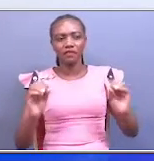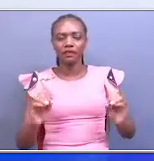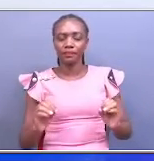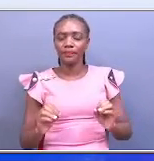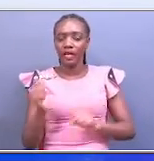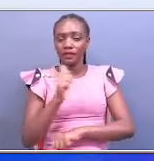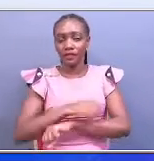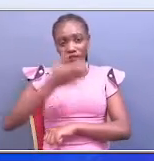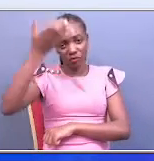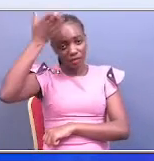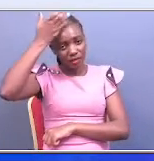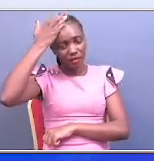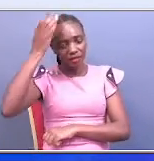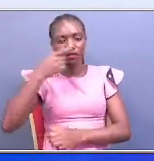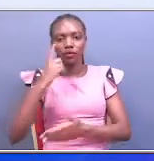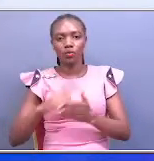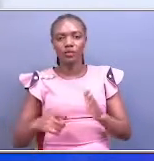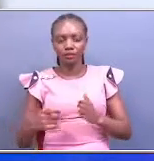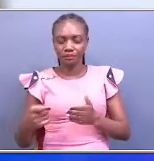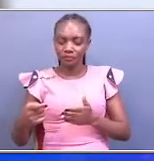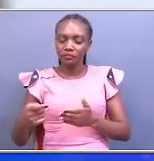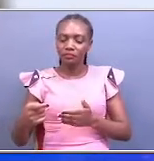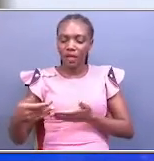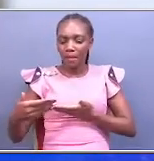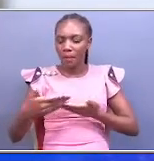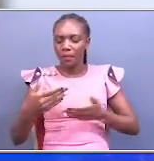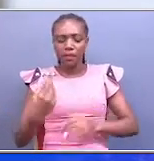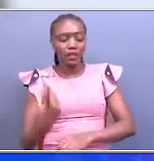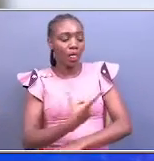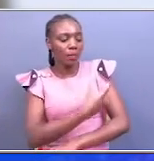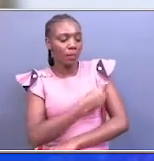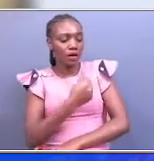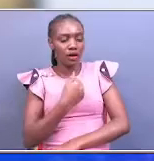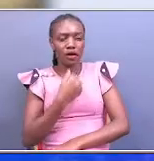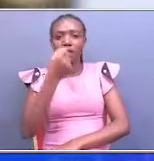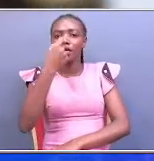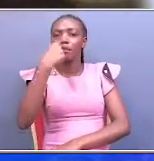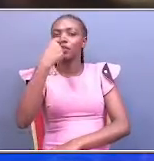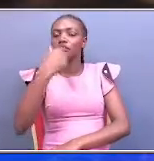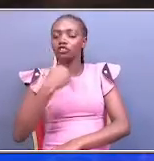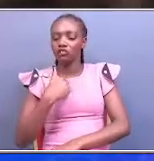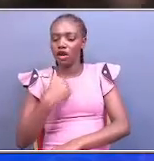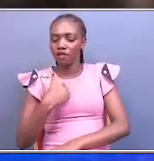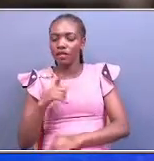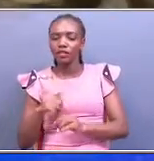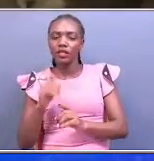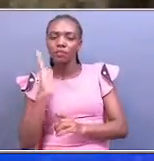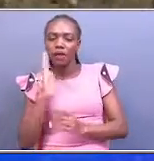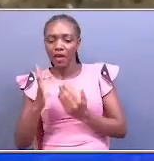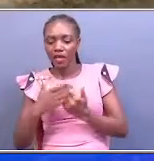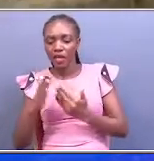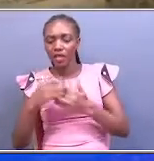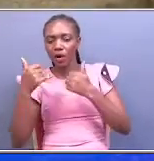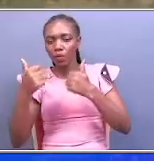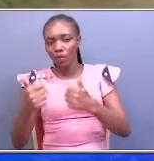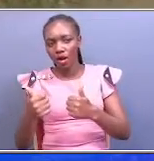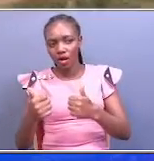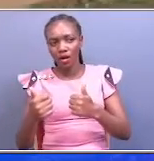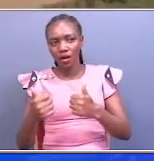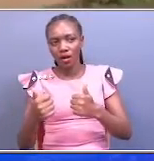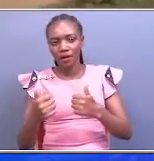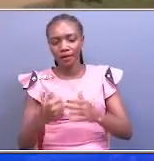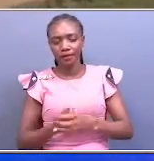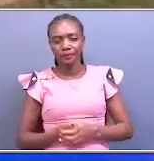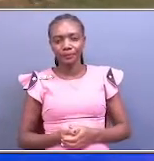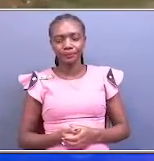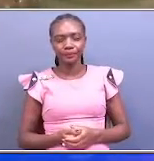nurse, ensures the babies are immunized and their mothers taken care of, as she also highlights some of the challenges facing